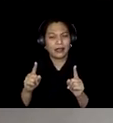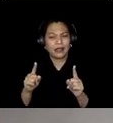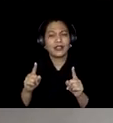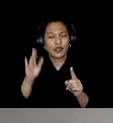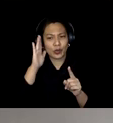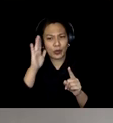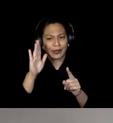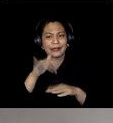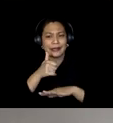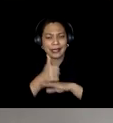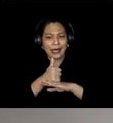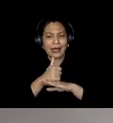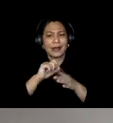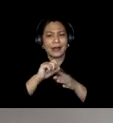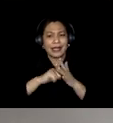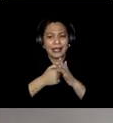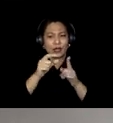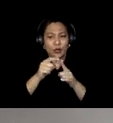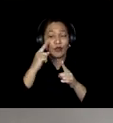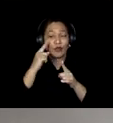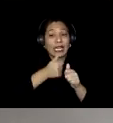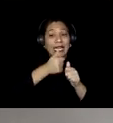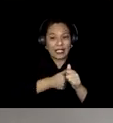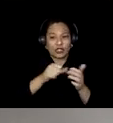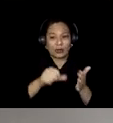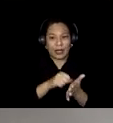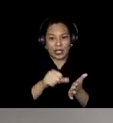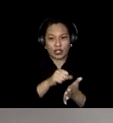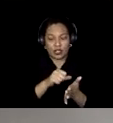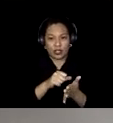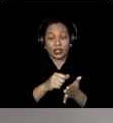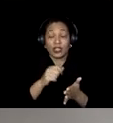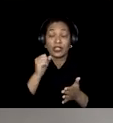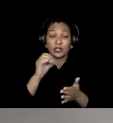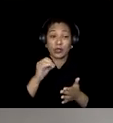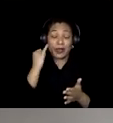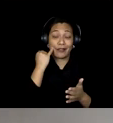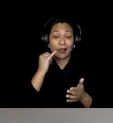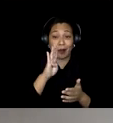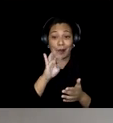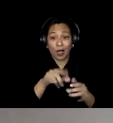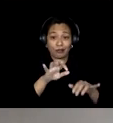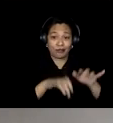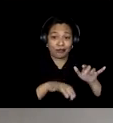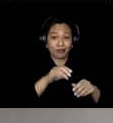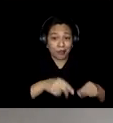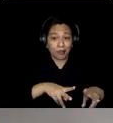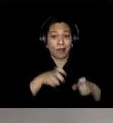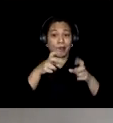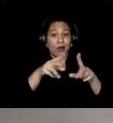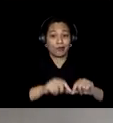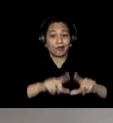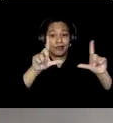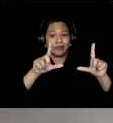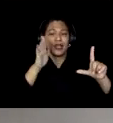different keywords for each page. So each time you have a blog post, you're kind of going through this process for each post and